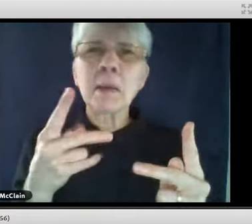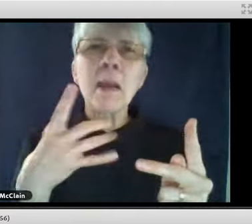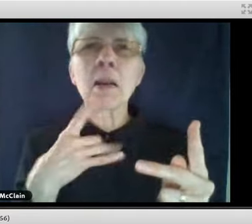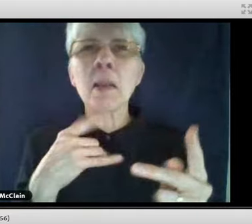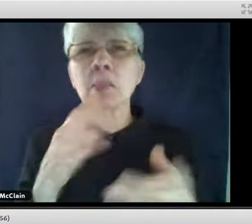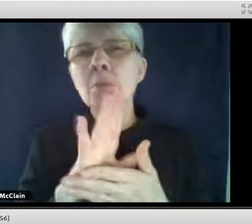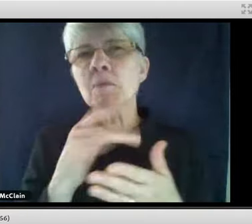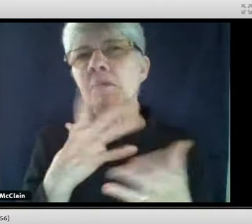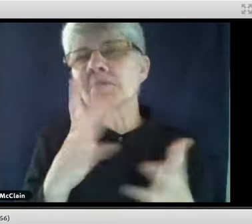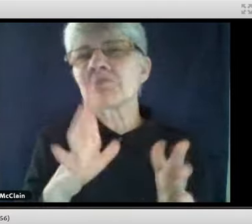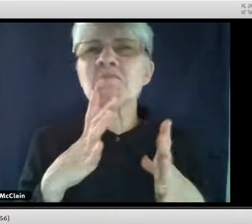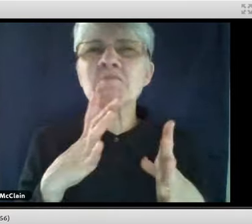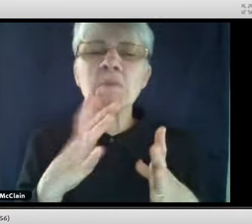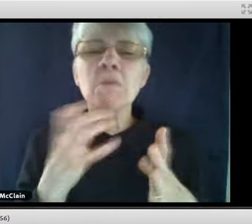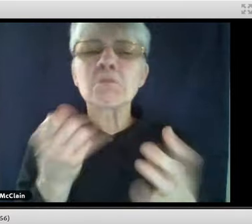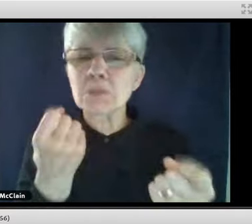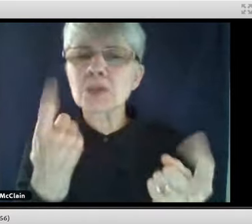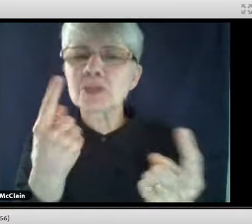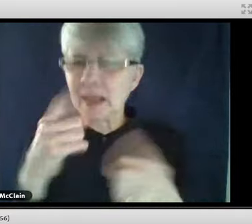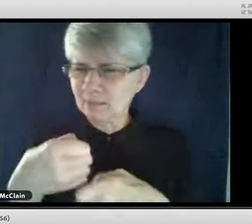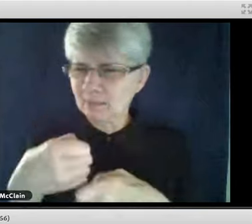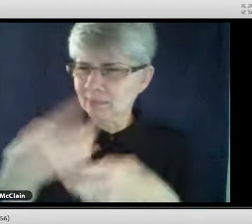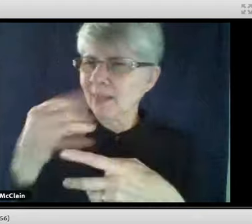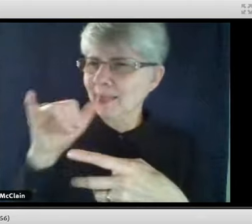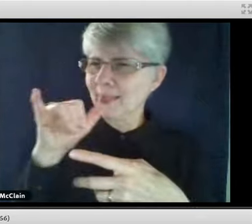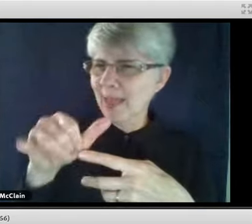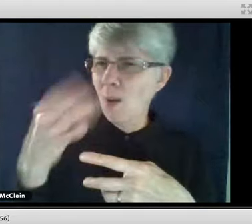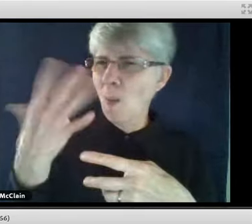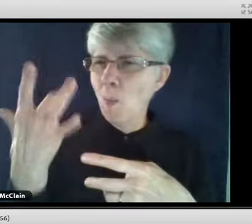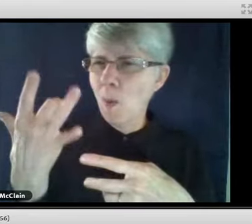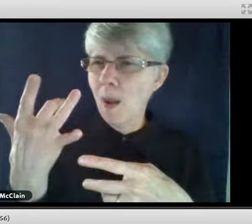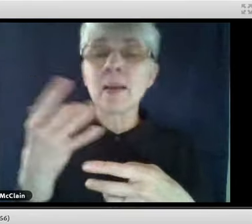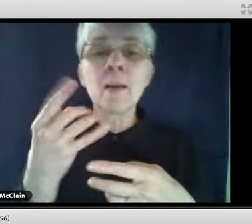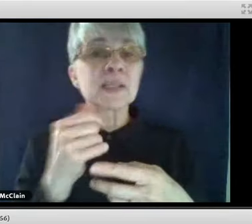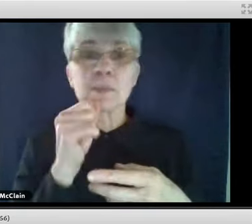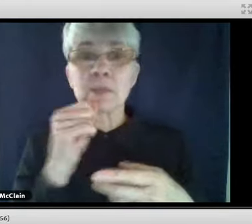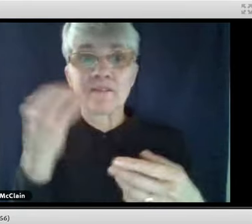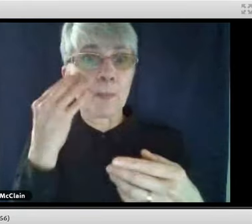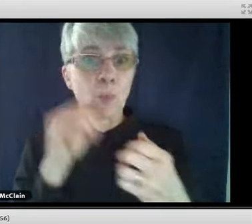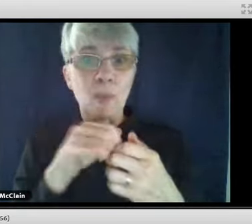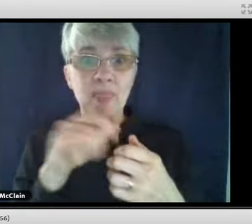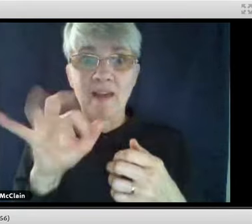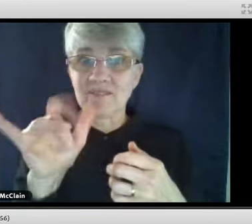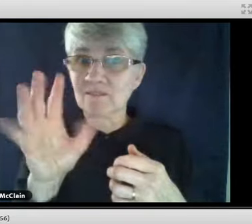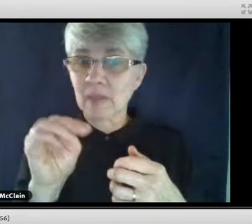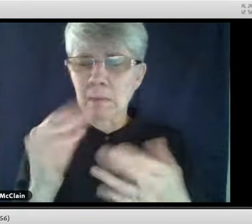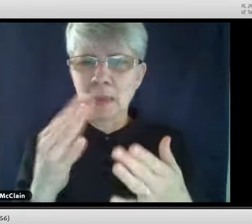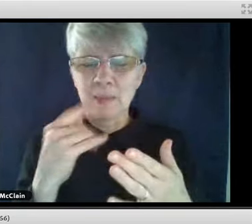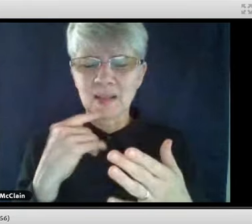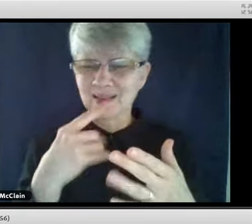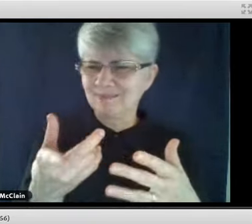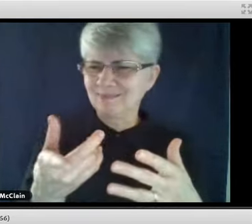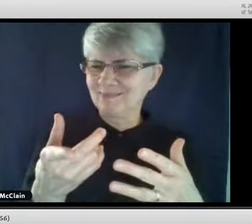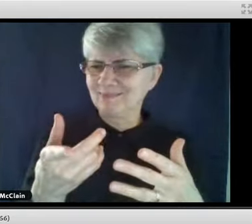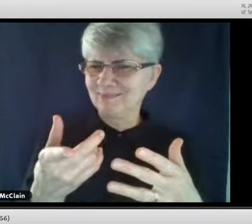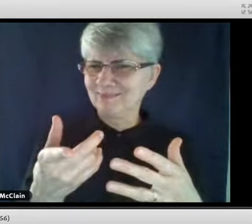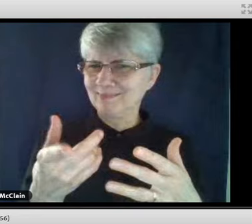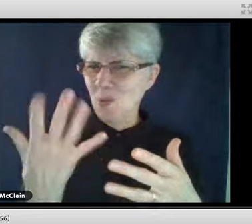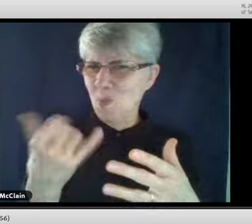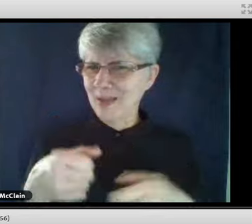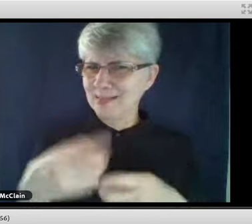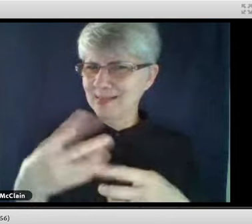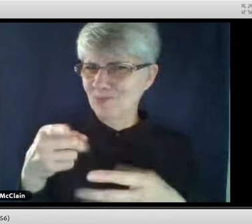right? I'm like, okay, yeah, I can understand why that's coming up. But someone who is not familiar with that film may be like, okay, why am I getting